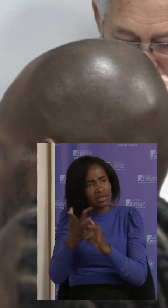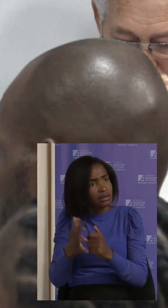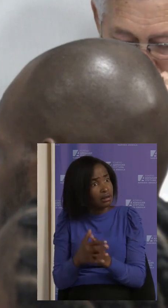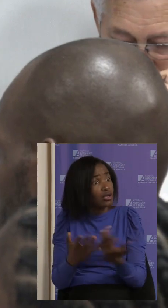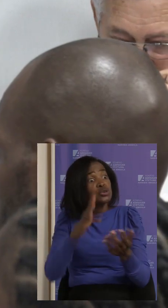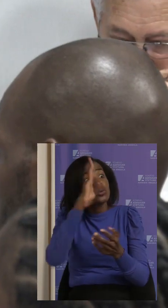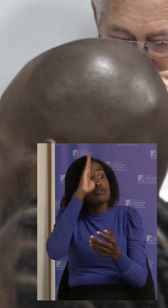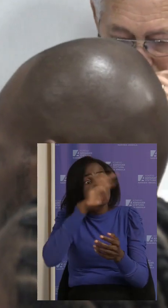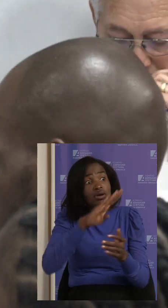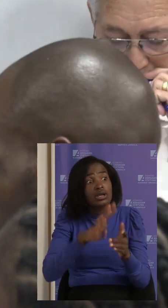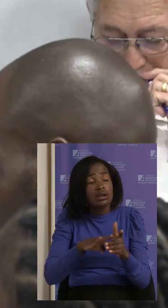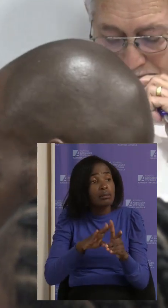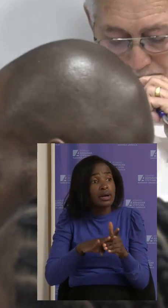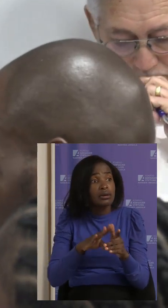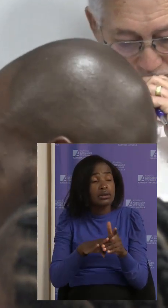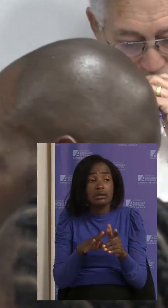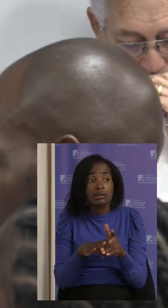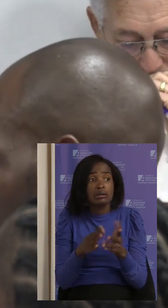forgot about